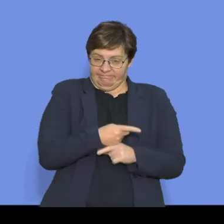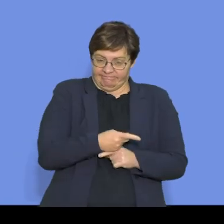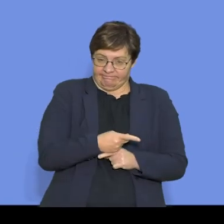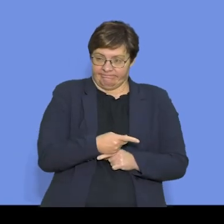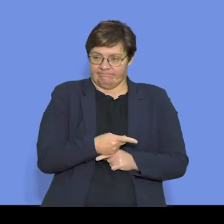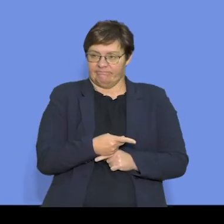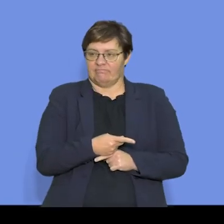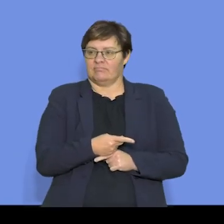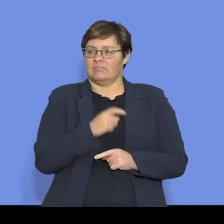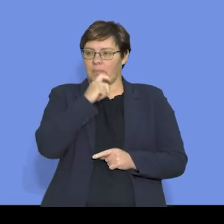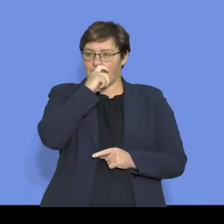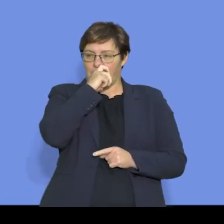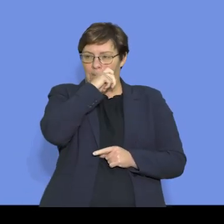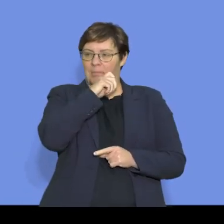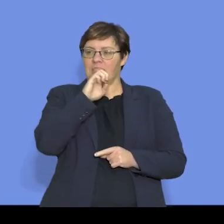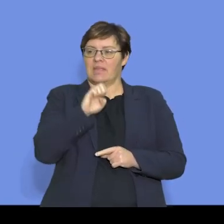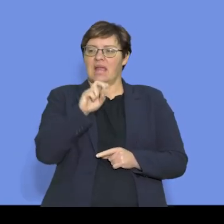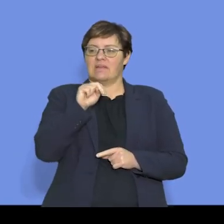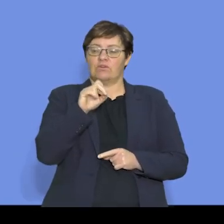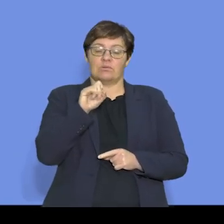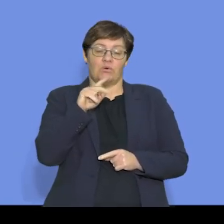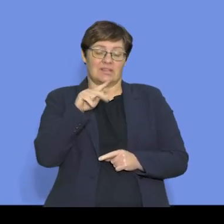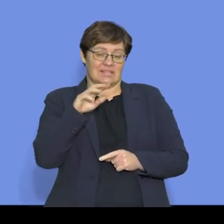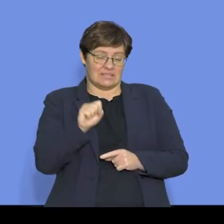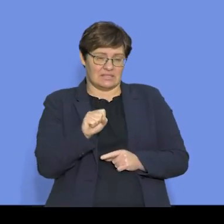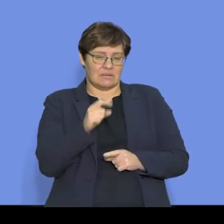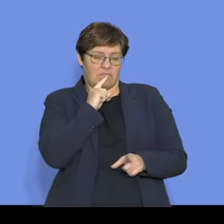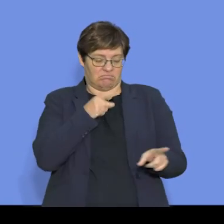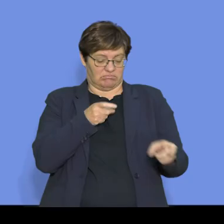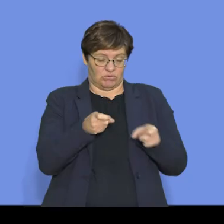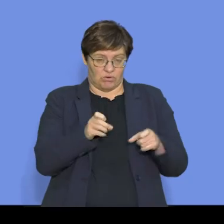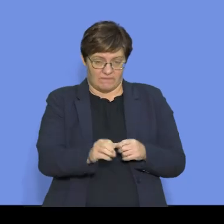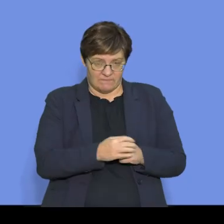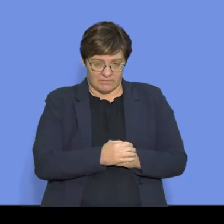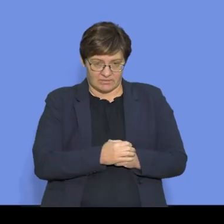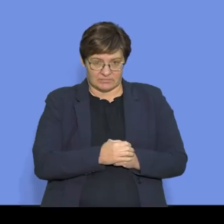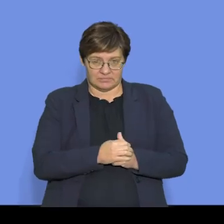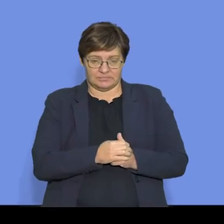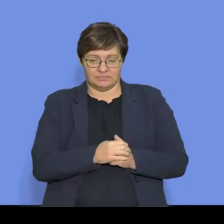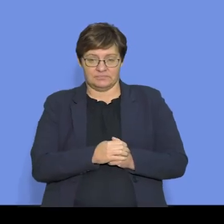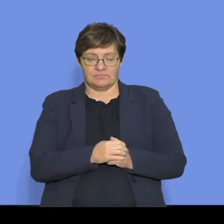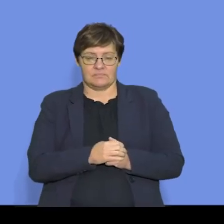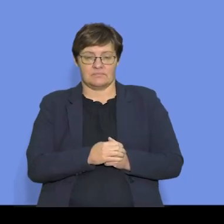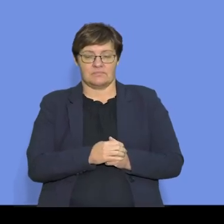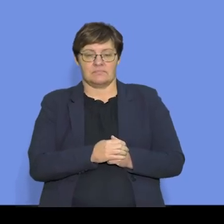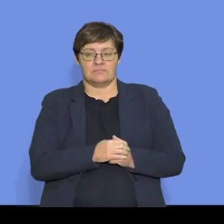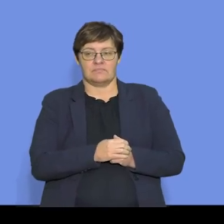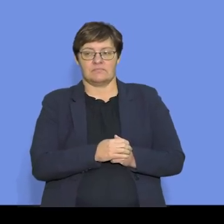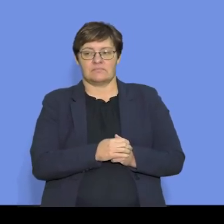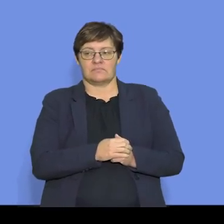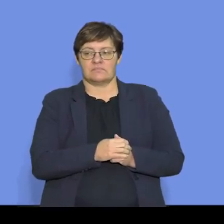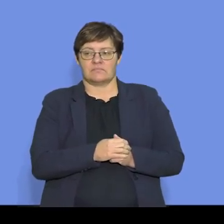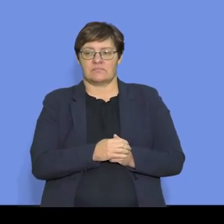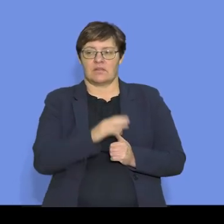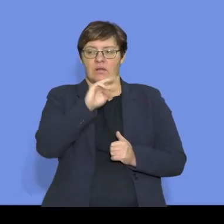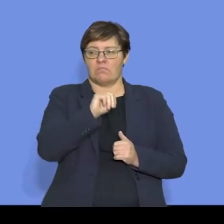beginning, when invertebrates were ruling what Earth was like at that time, those are